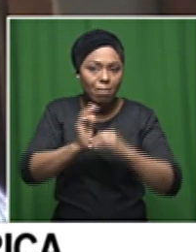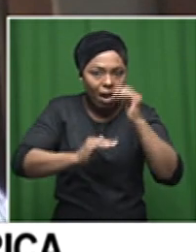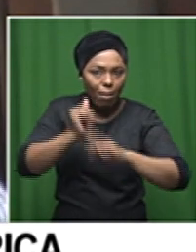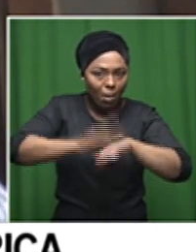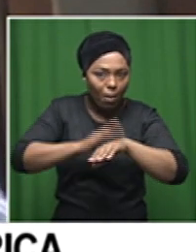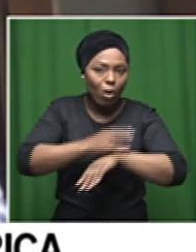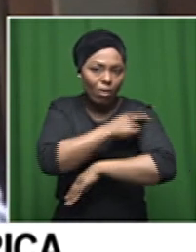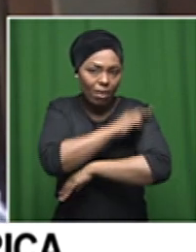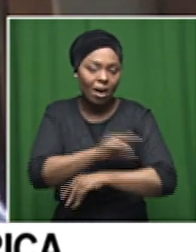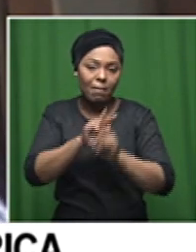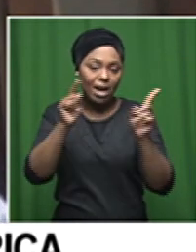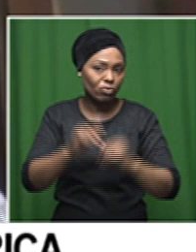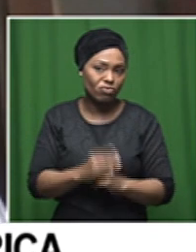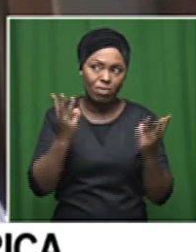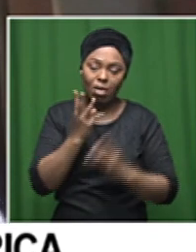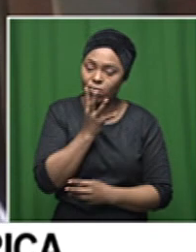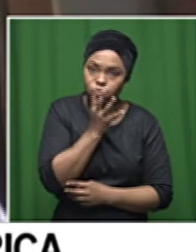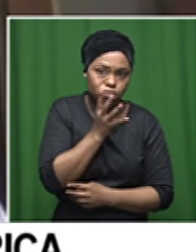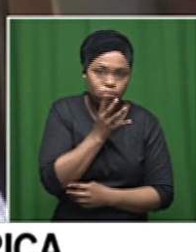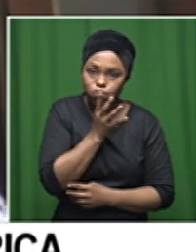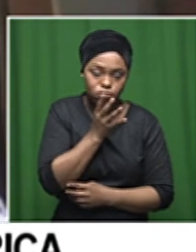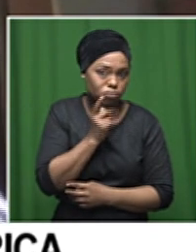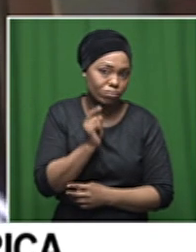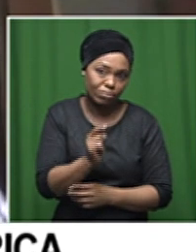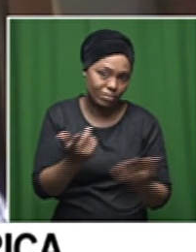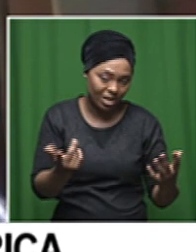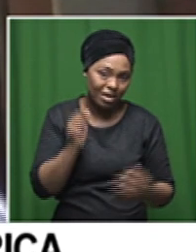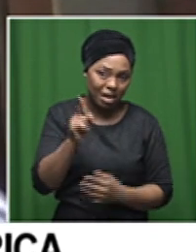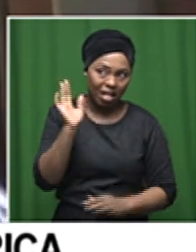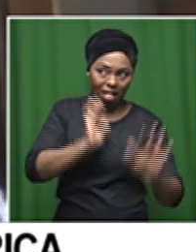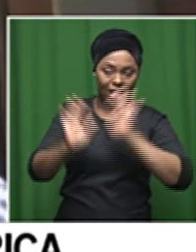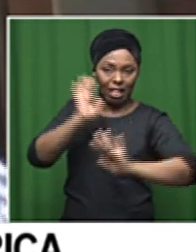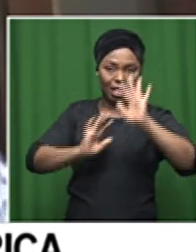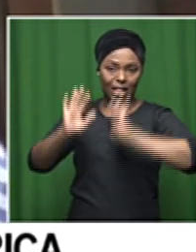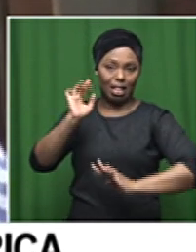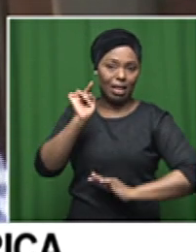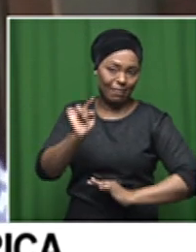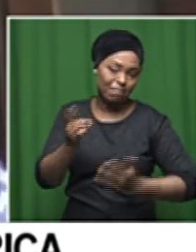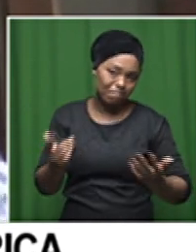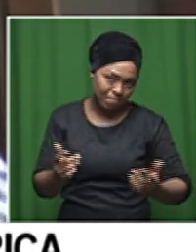population, it's ballooning, and we then always find ourselves lagging behind in terms of